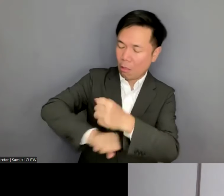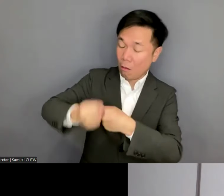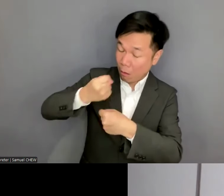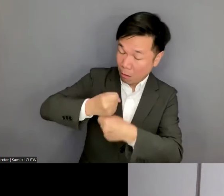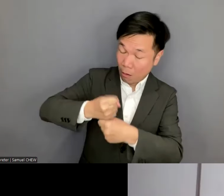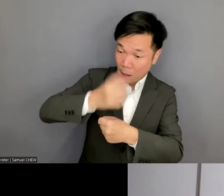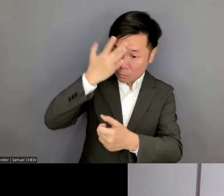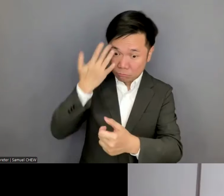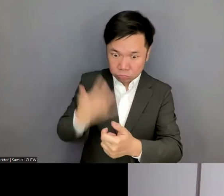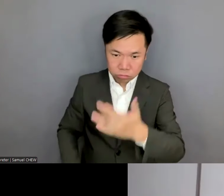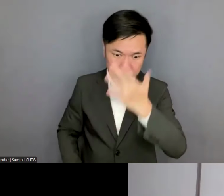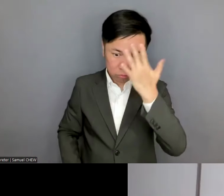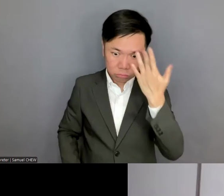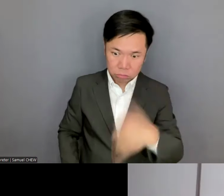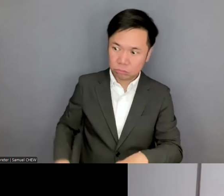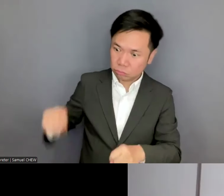Unfortunately,